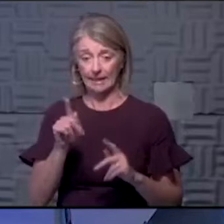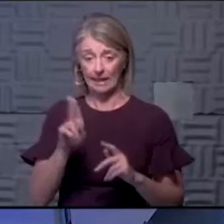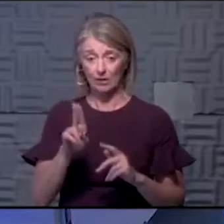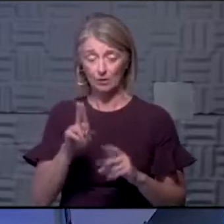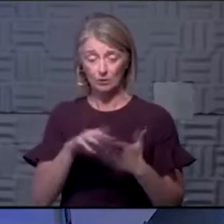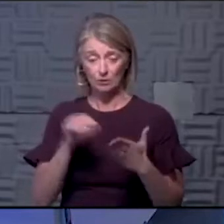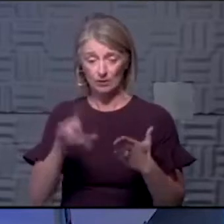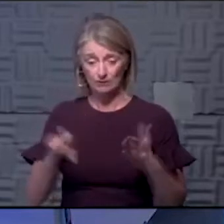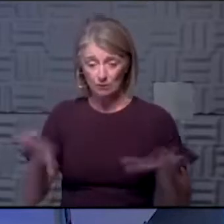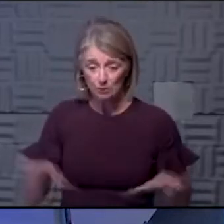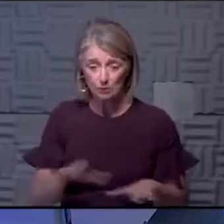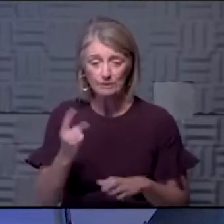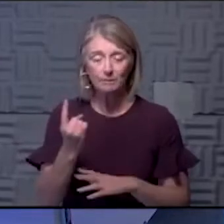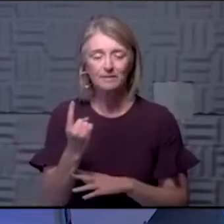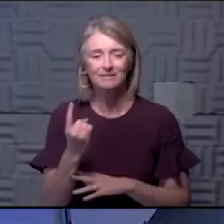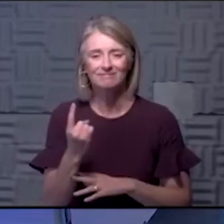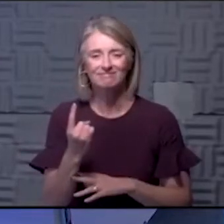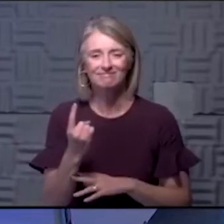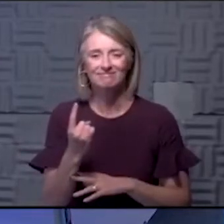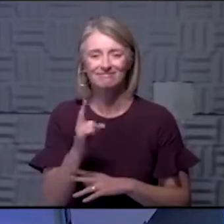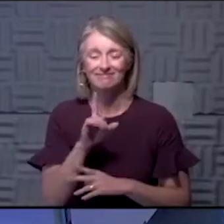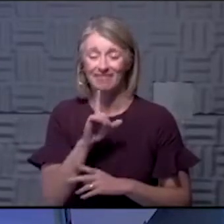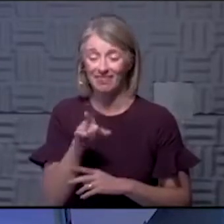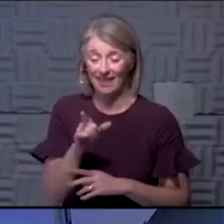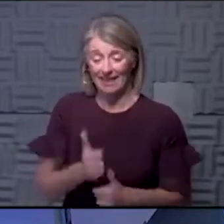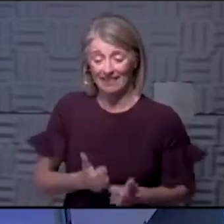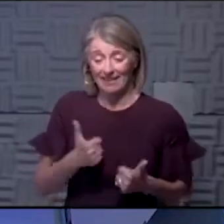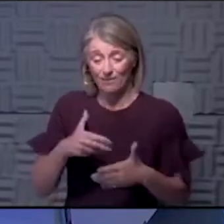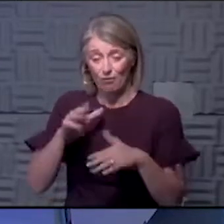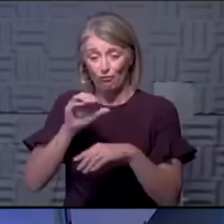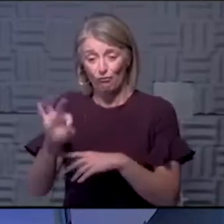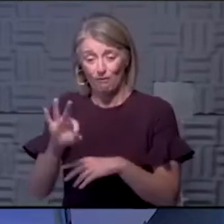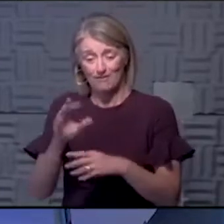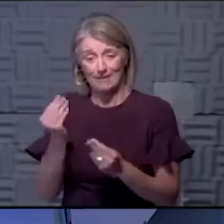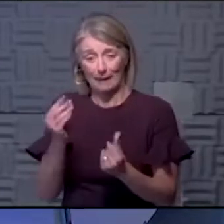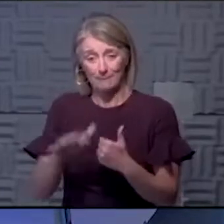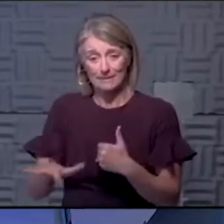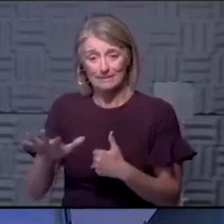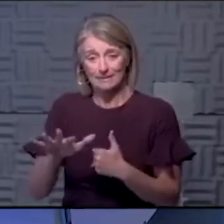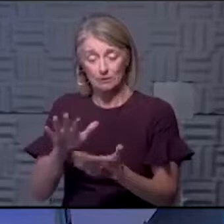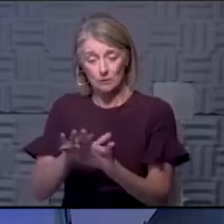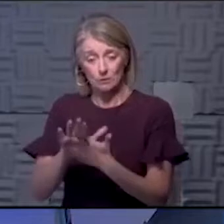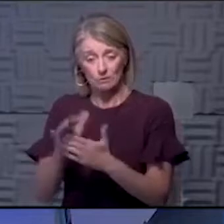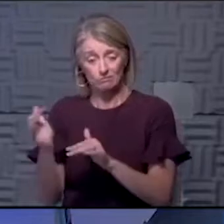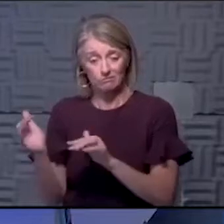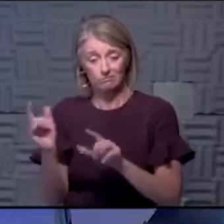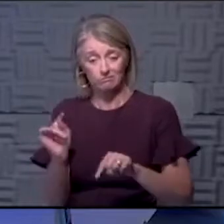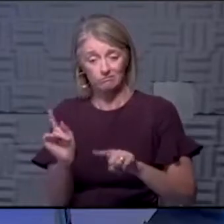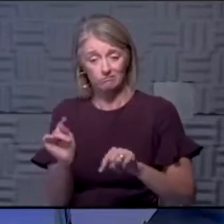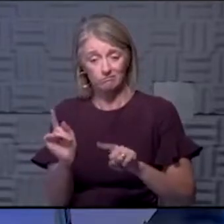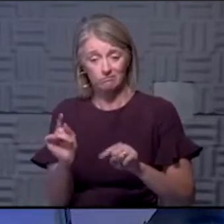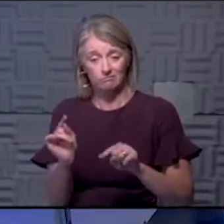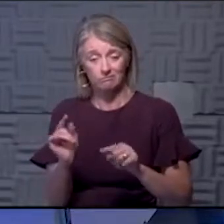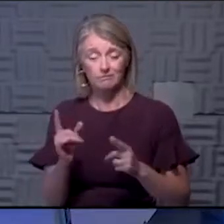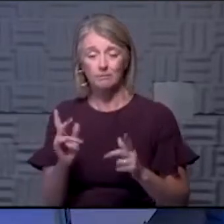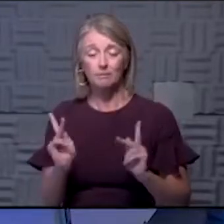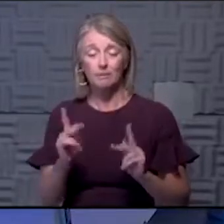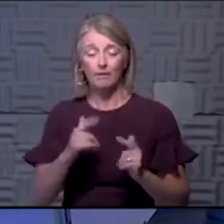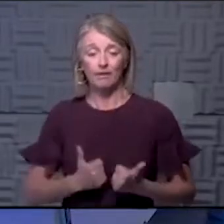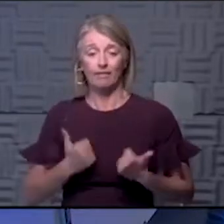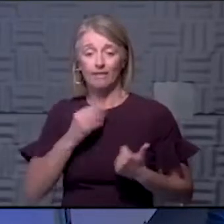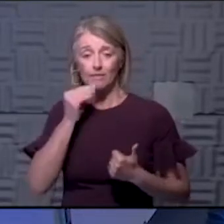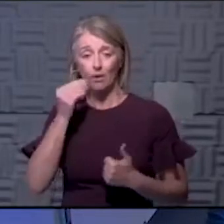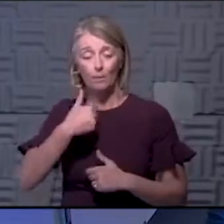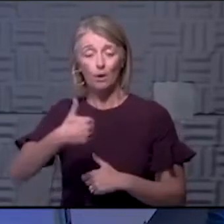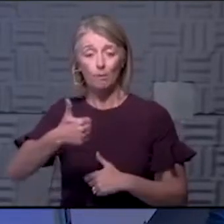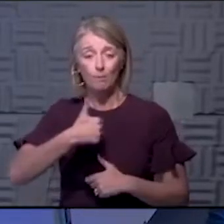you have to do something, but the reality is they're living off campus. They're going to school, but it's like no different than somebody who's living at home and is a commuter.